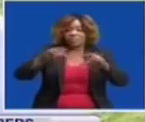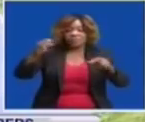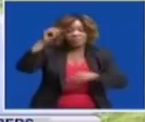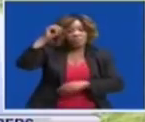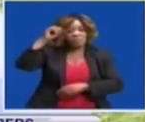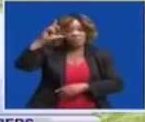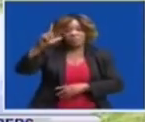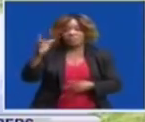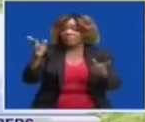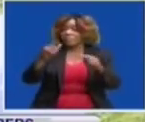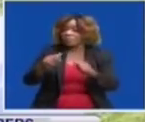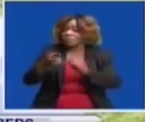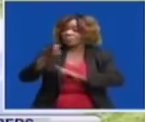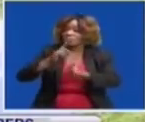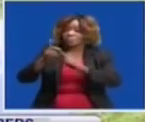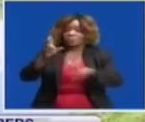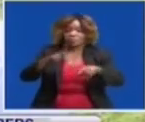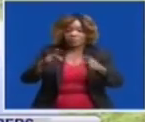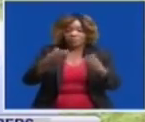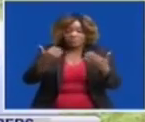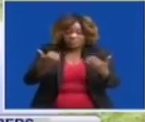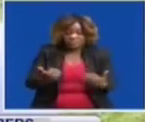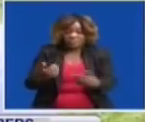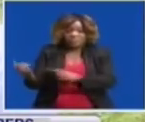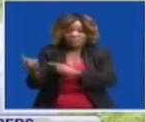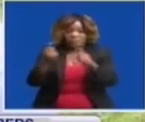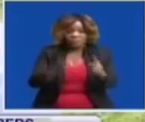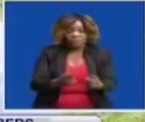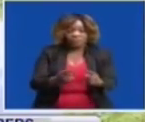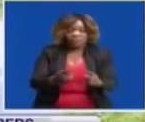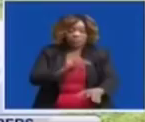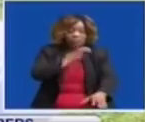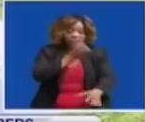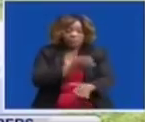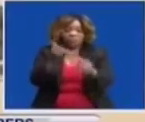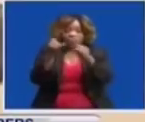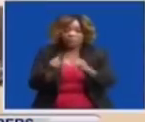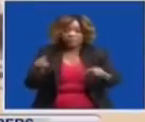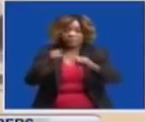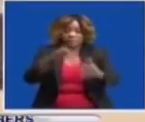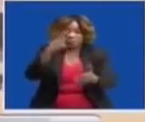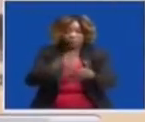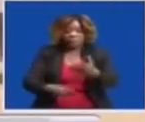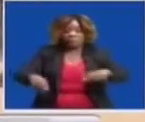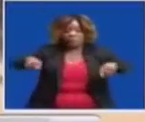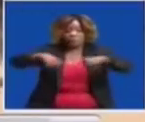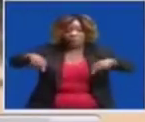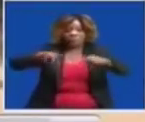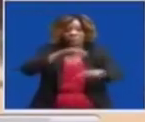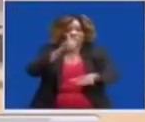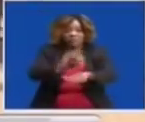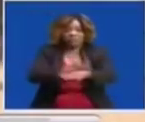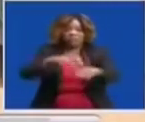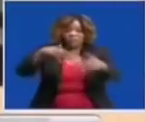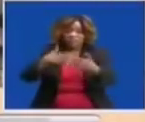no capacity. So I'm here to supplement on what the local authorities are supposed to do. Residents who have lived in this area